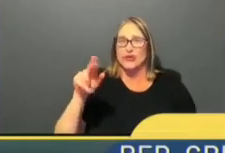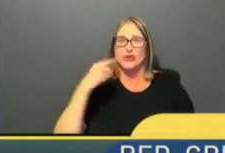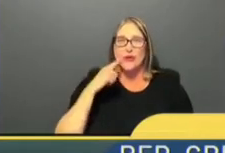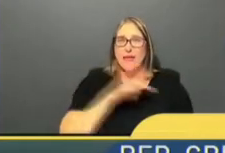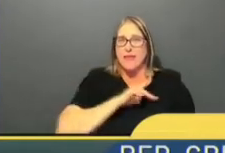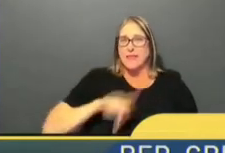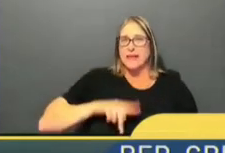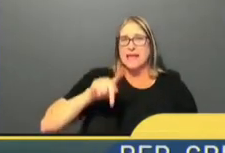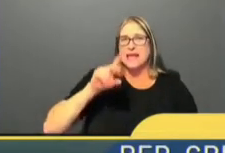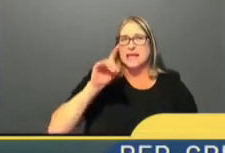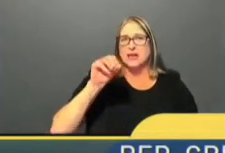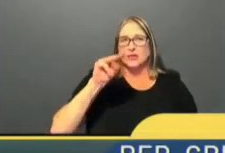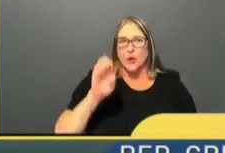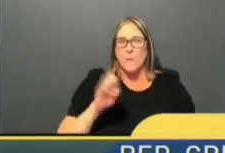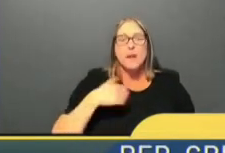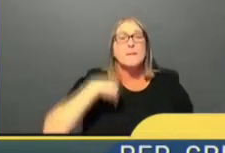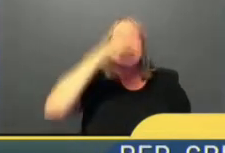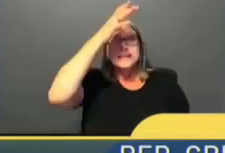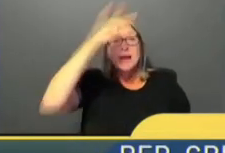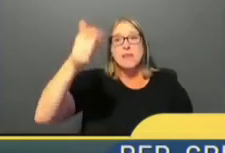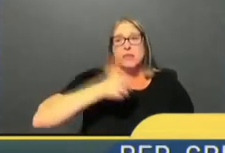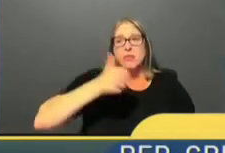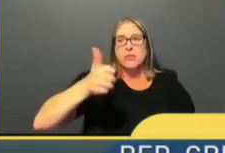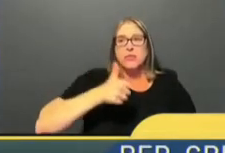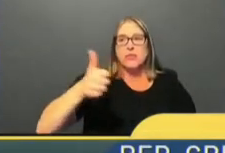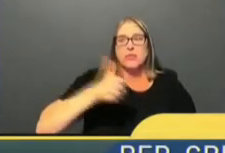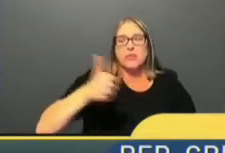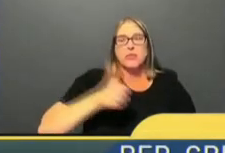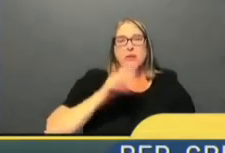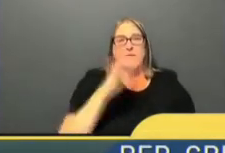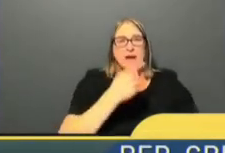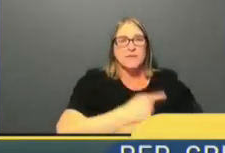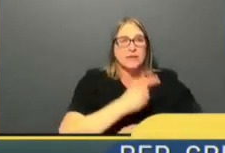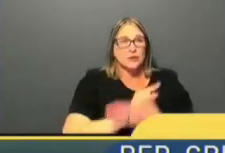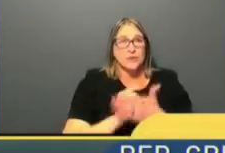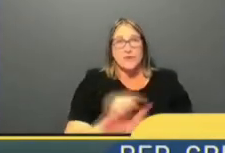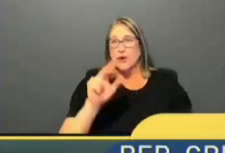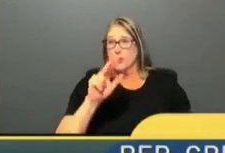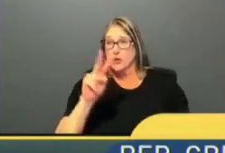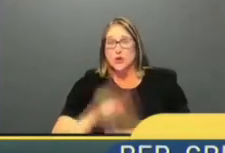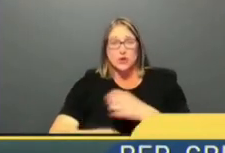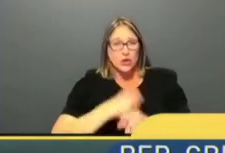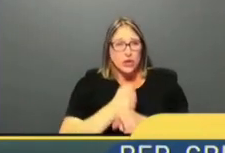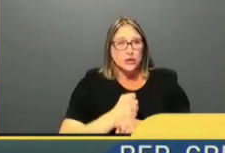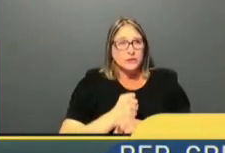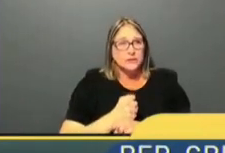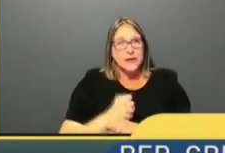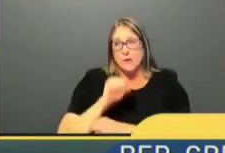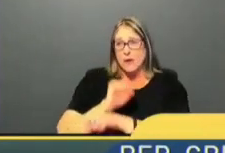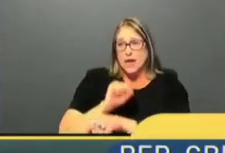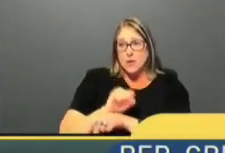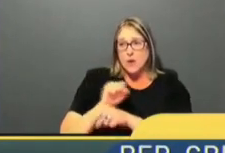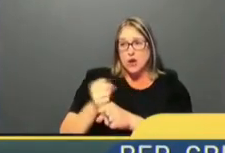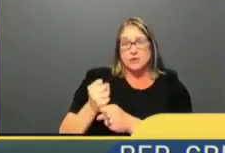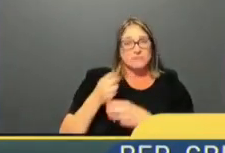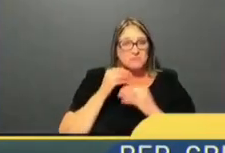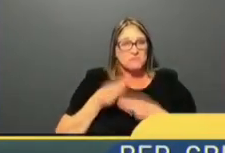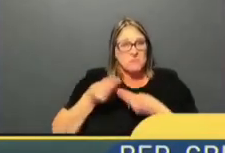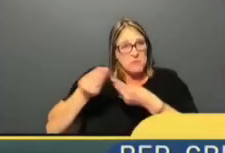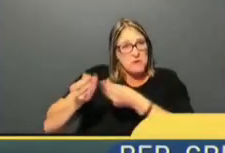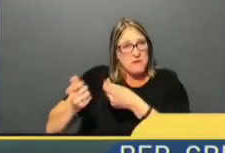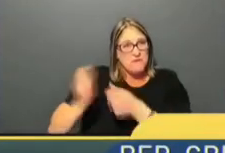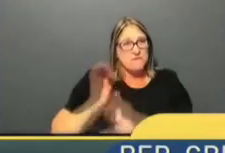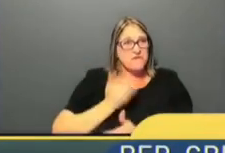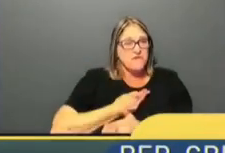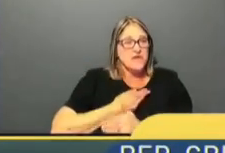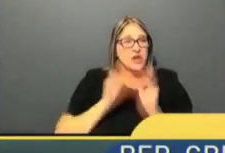dad commuted 5 days a week every day for 32 years. That's how he provided for our family. He put food on the table, and he